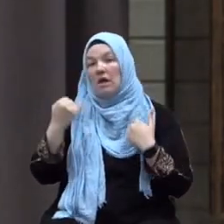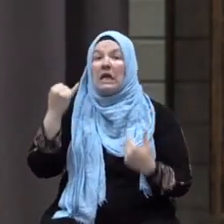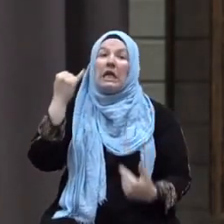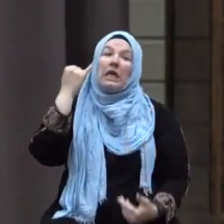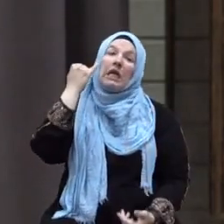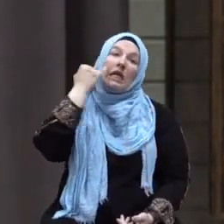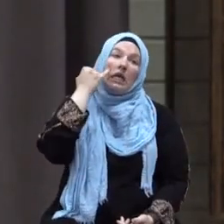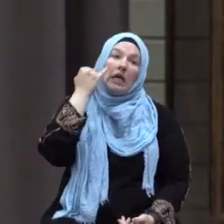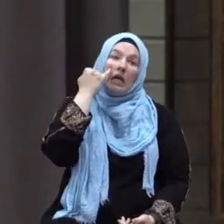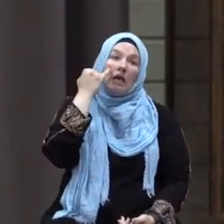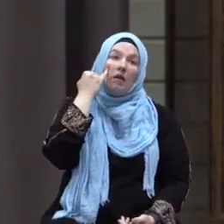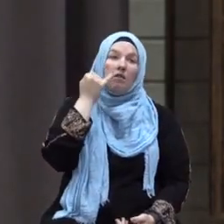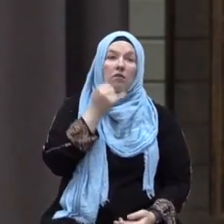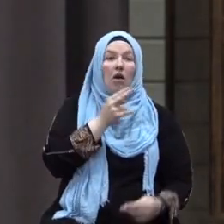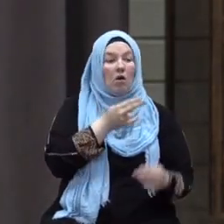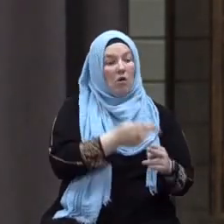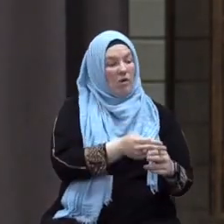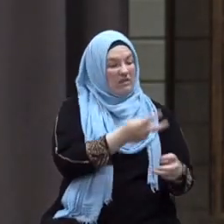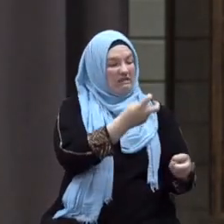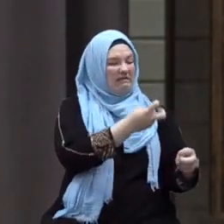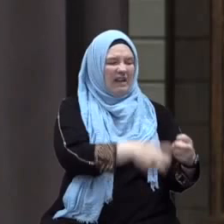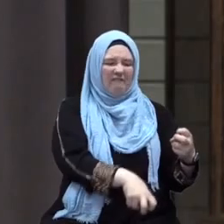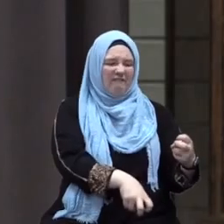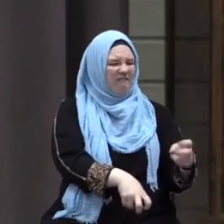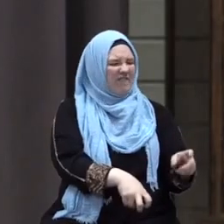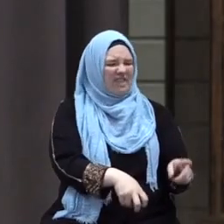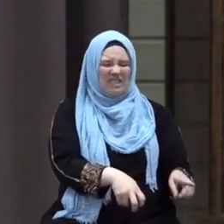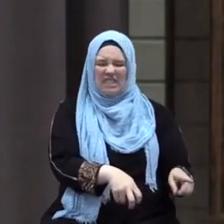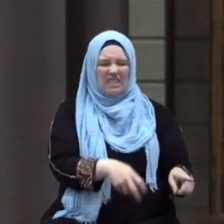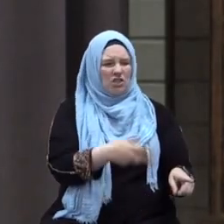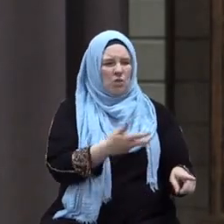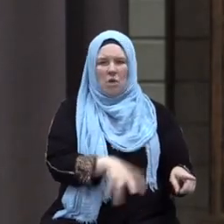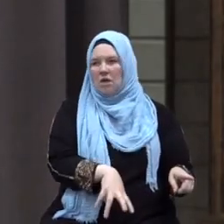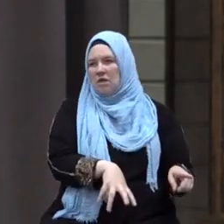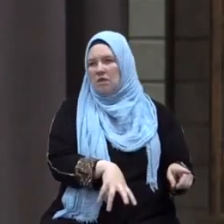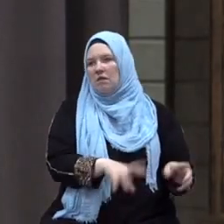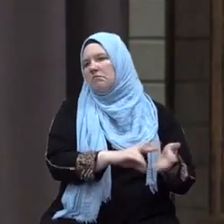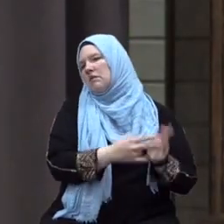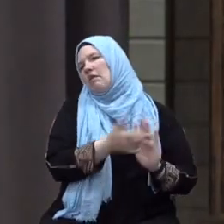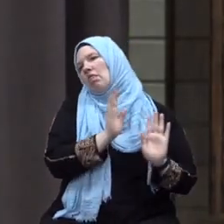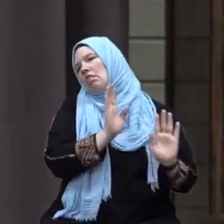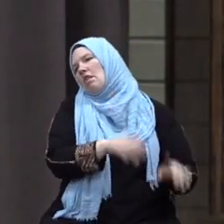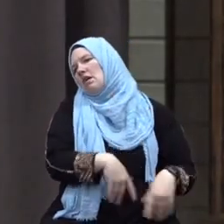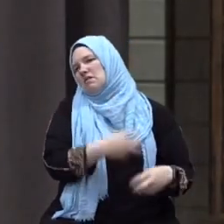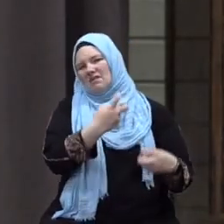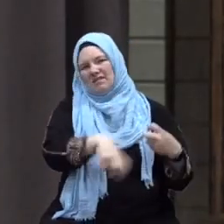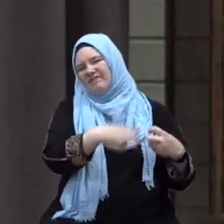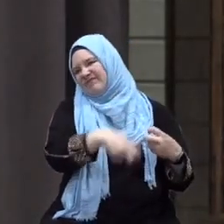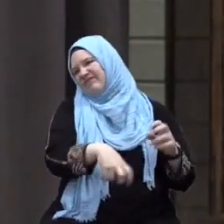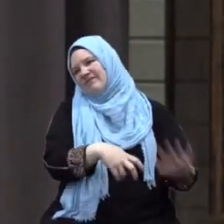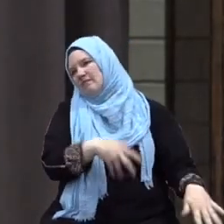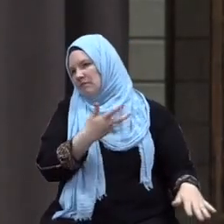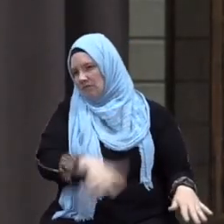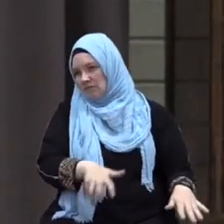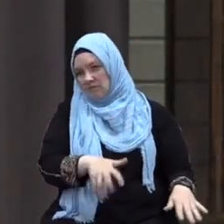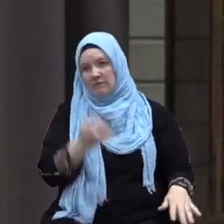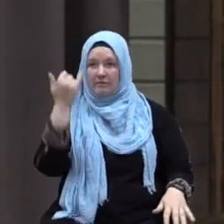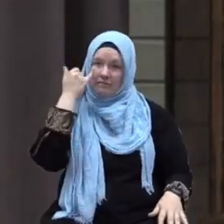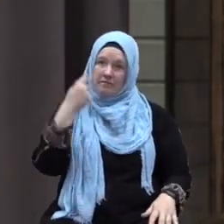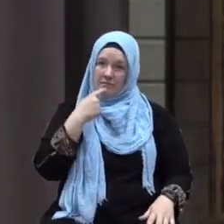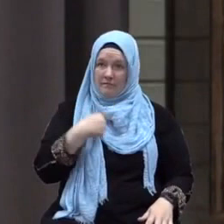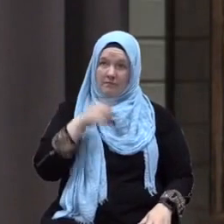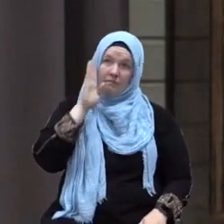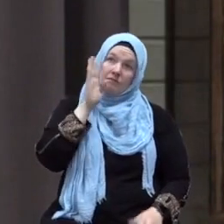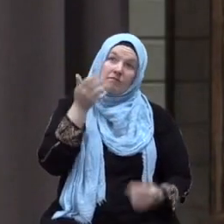I label something as difficult, that means I'm not going to do it. If I say I